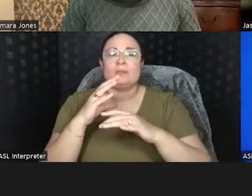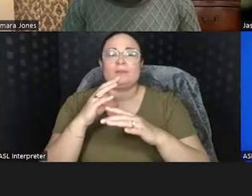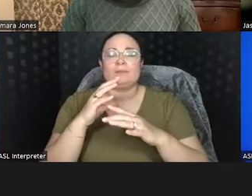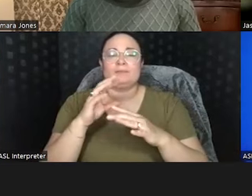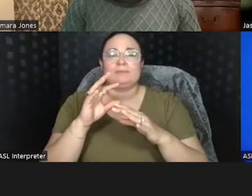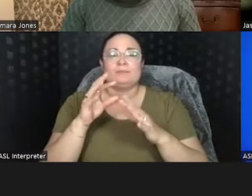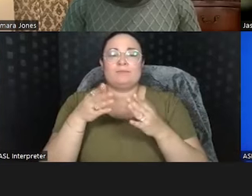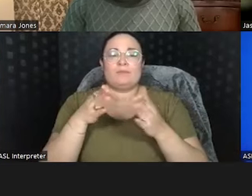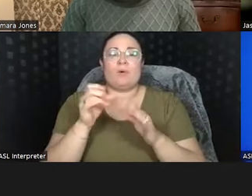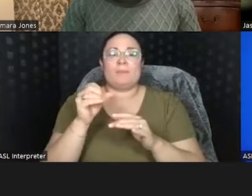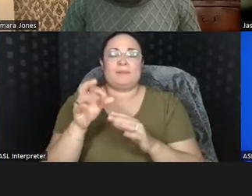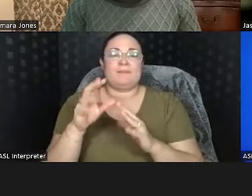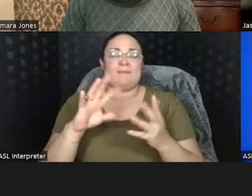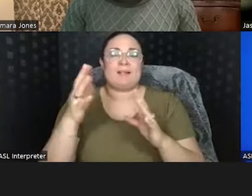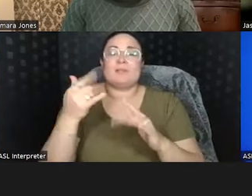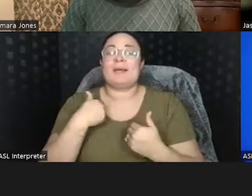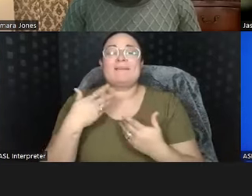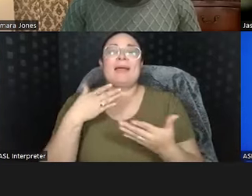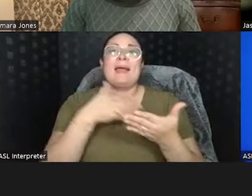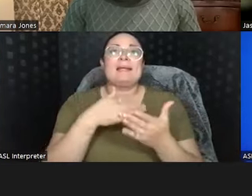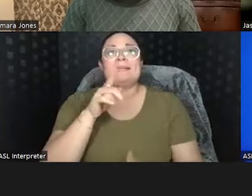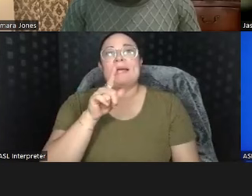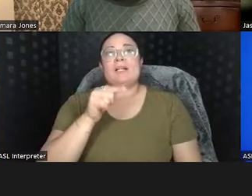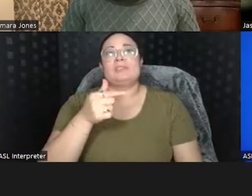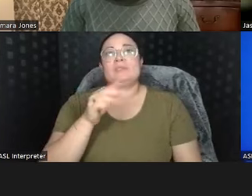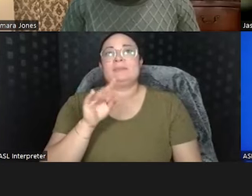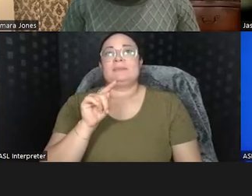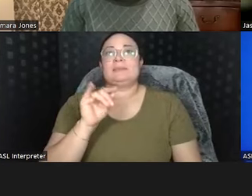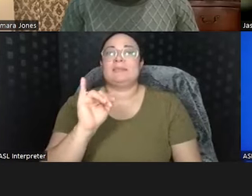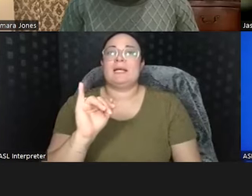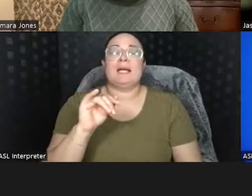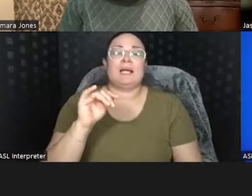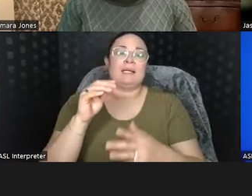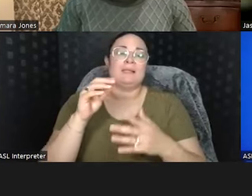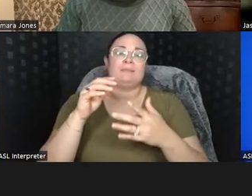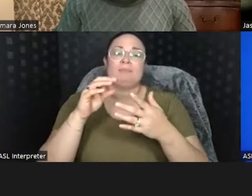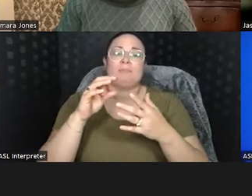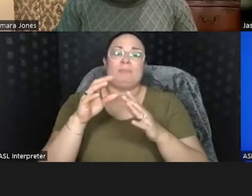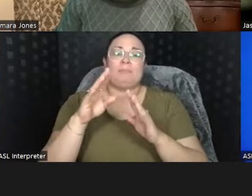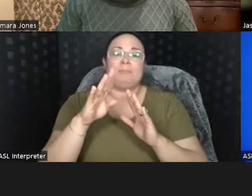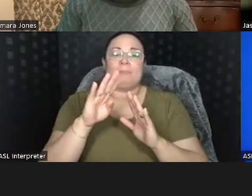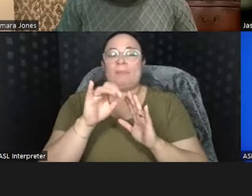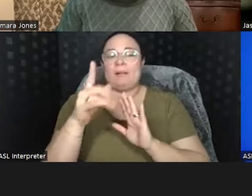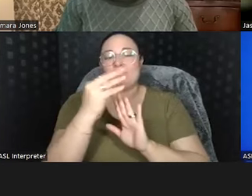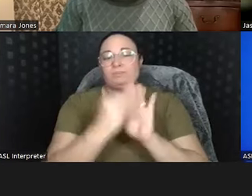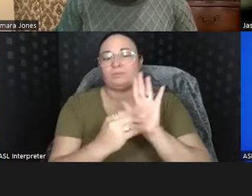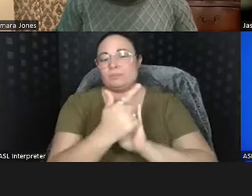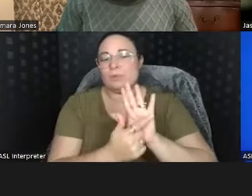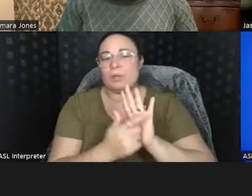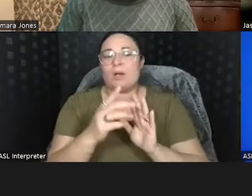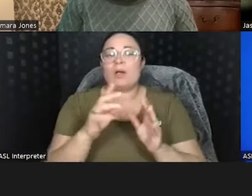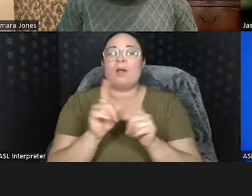seen, there have been so many anti-LGBTQ plus bills across the country this year. In addition to